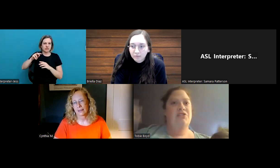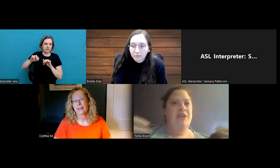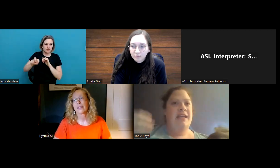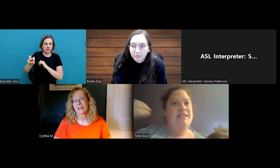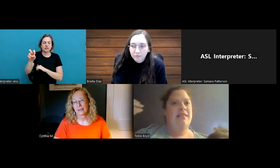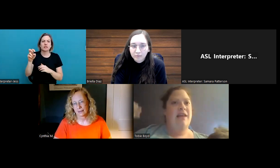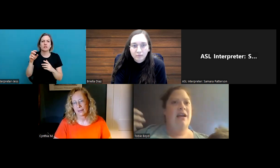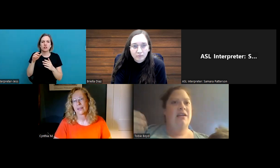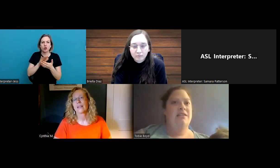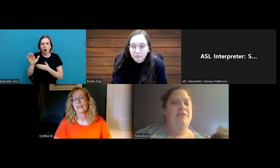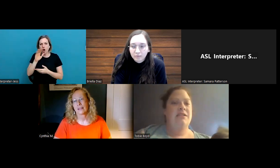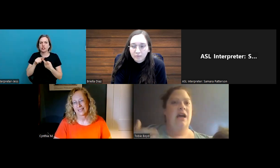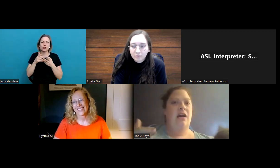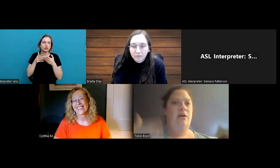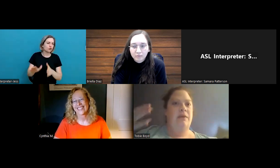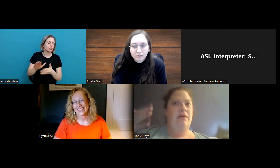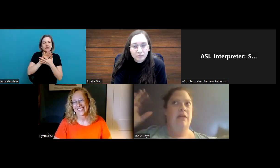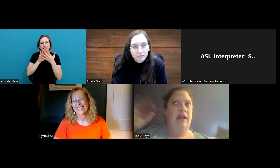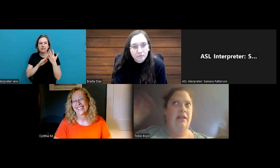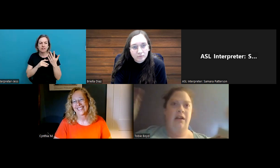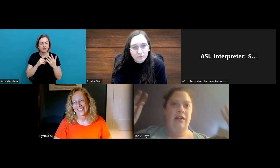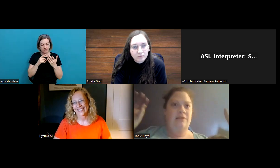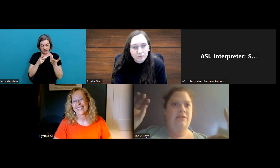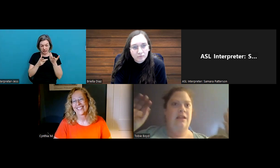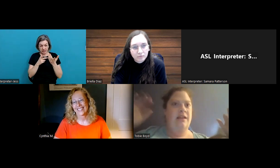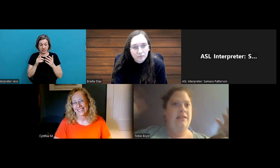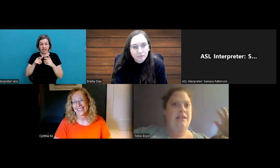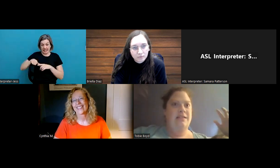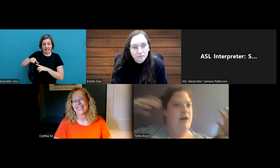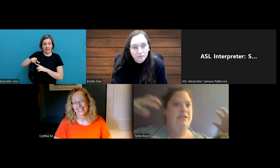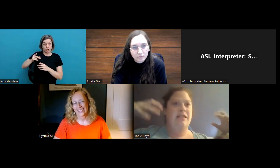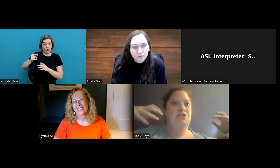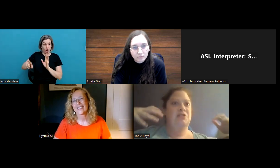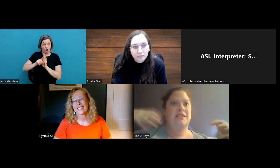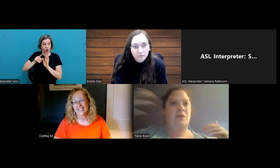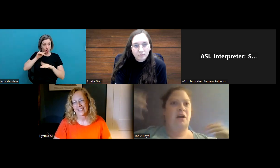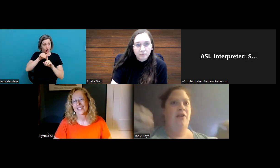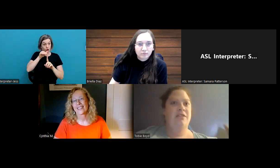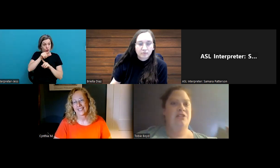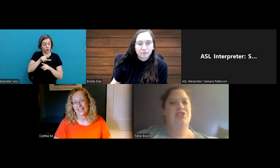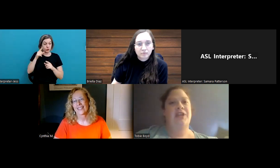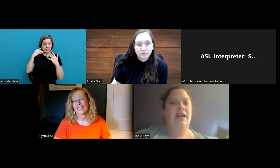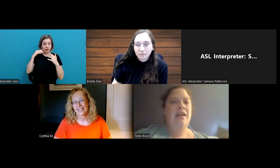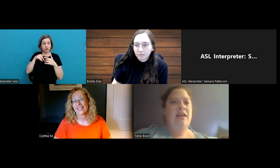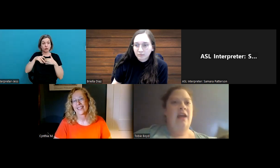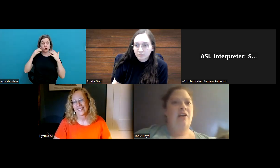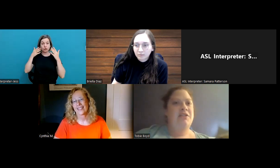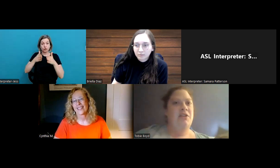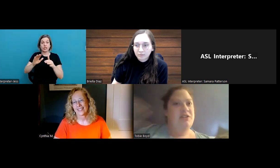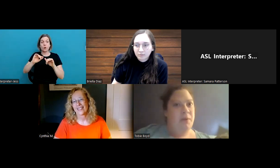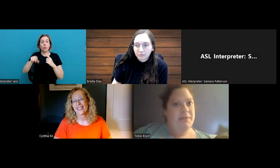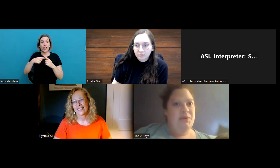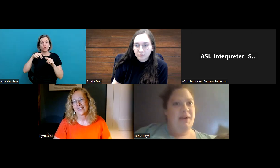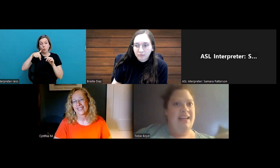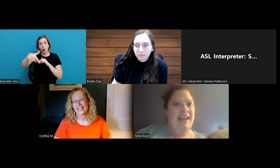and streets and that kind of stuff. Does that help you, like alert you to like the sounds in the street to walk across the street? And also